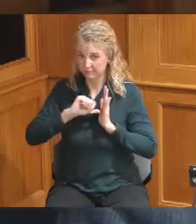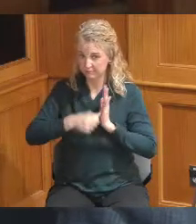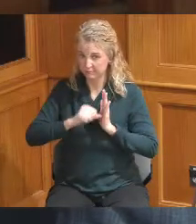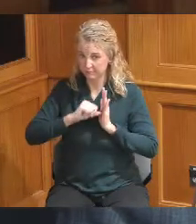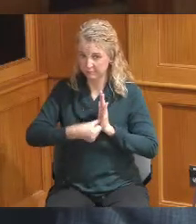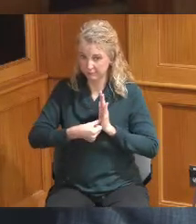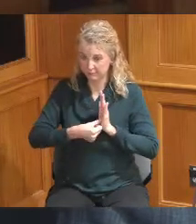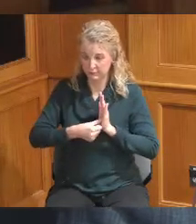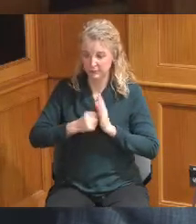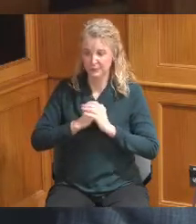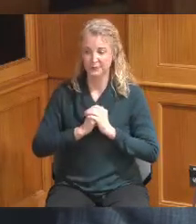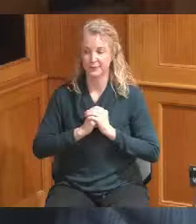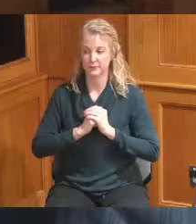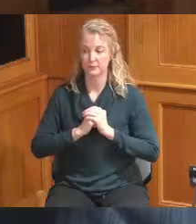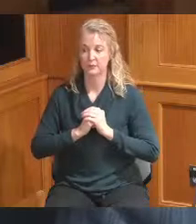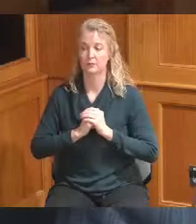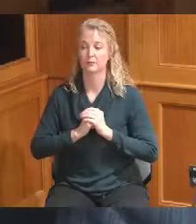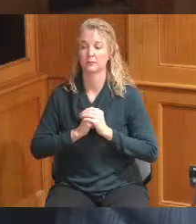highlighted.